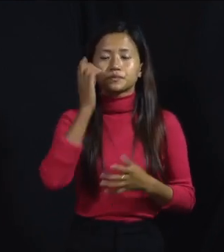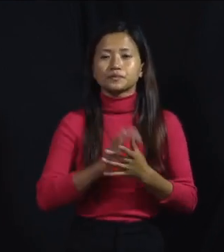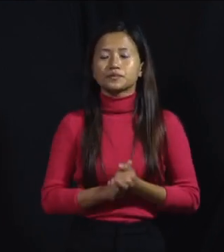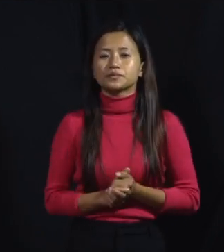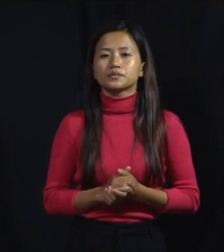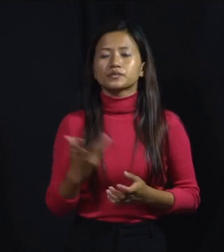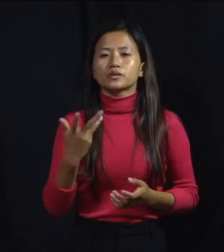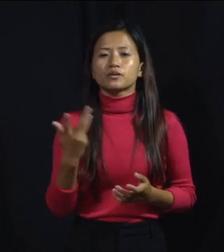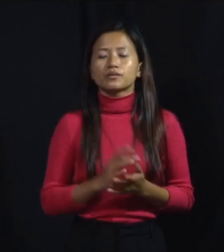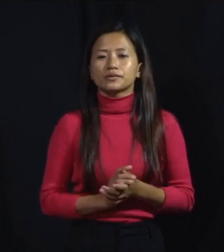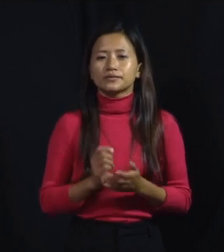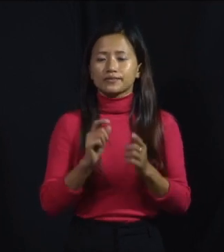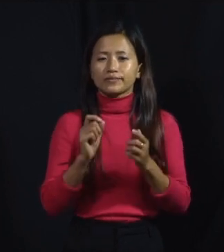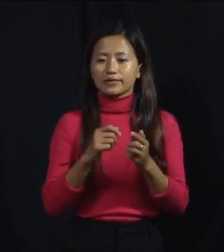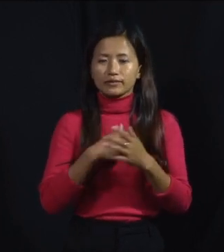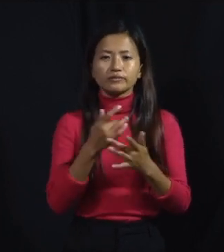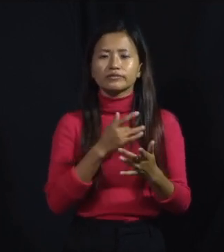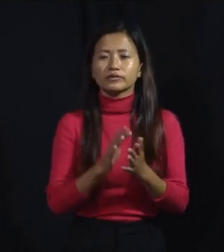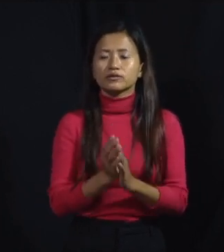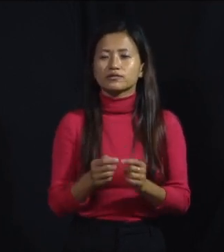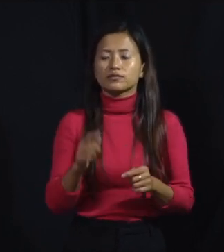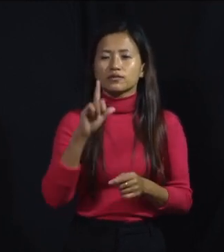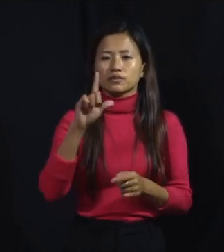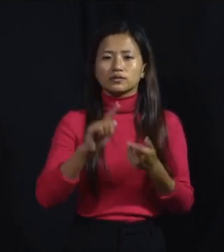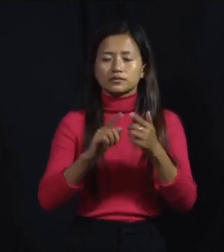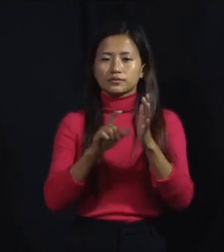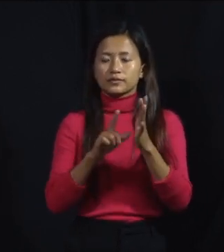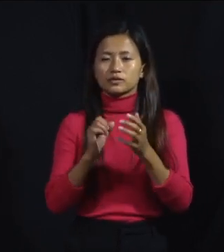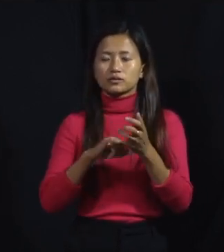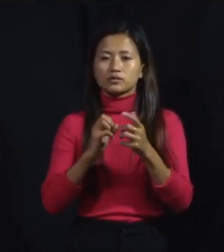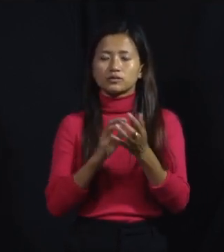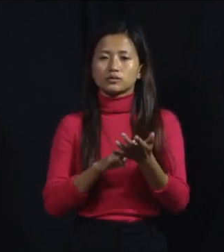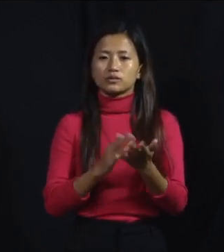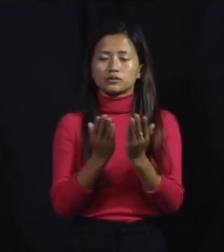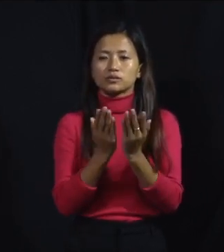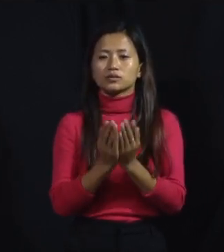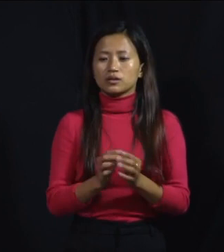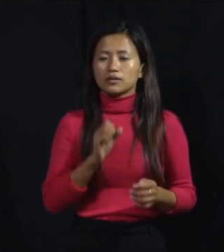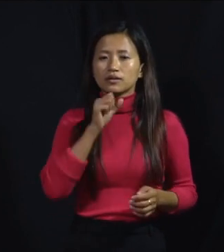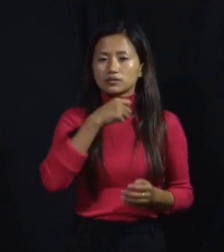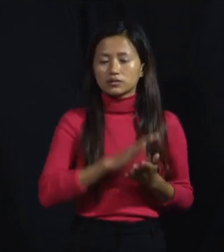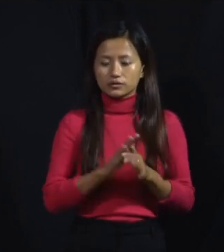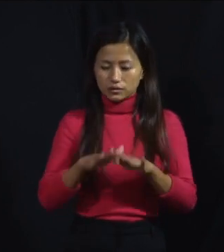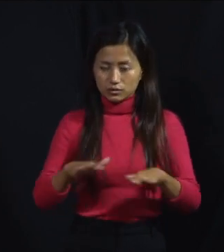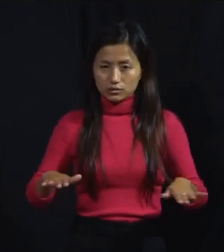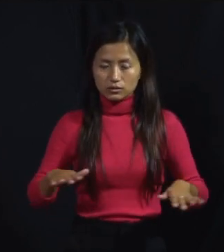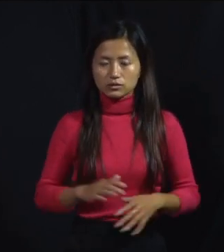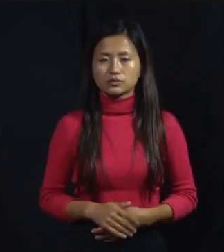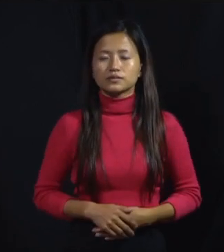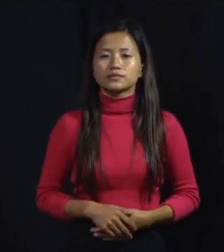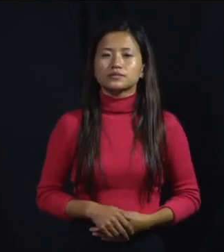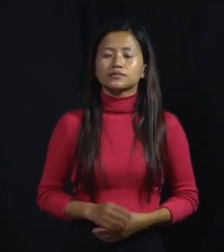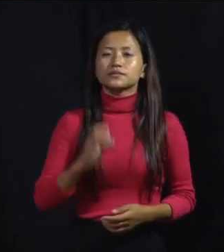they can understand what kind of lesson or concept should be given to what kind of age of a student, right? So in